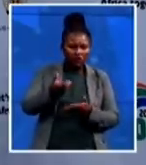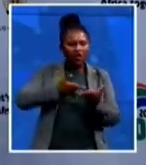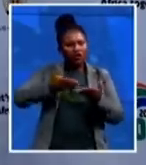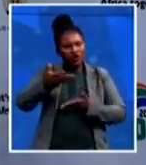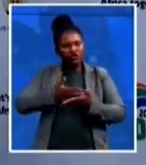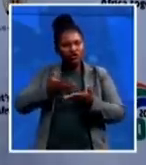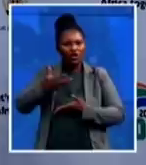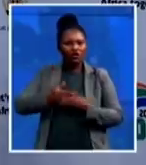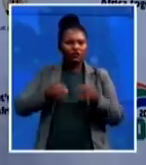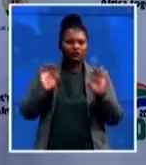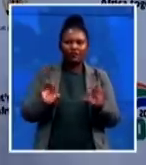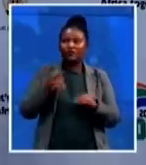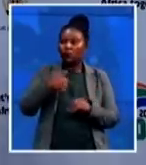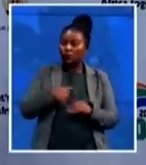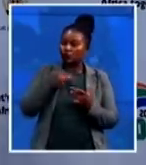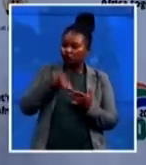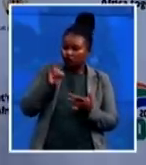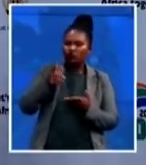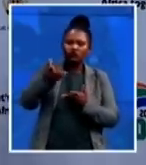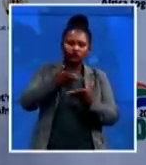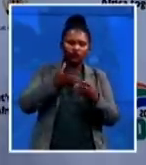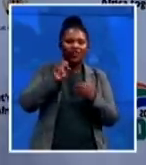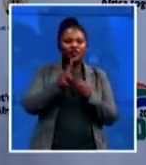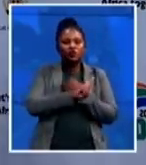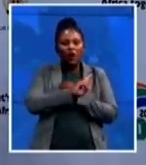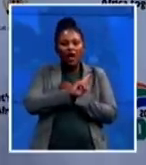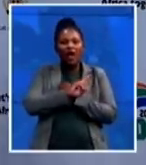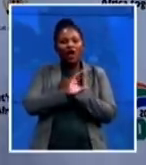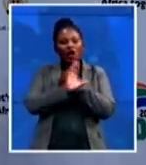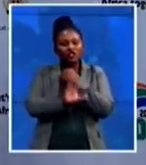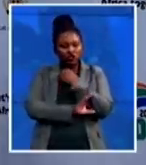our constitution is encouraging us to do that.